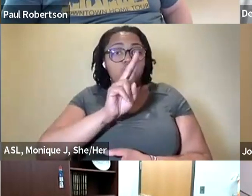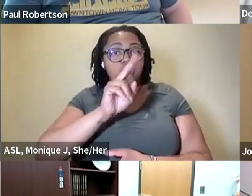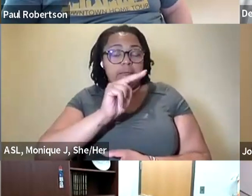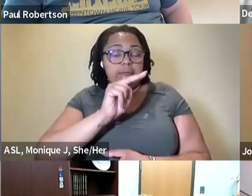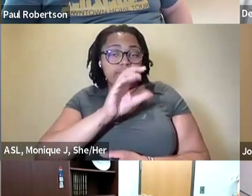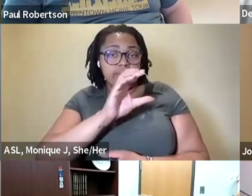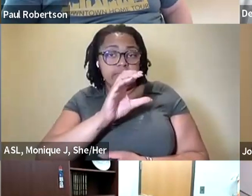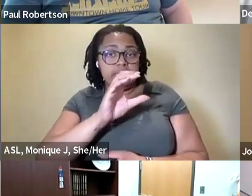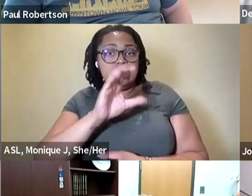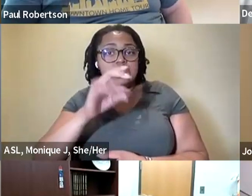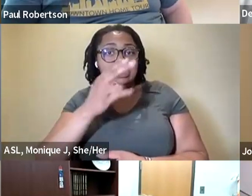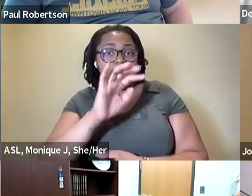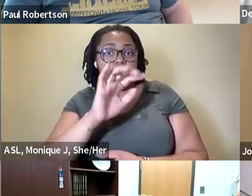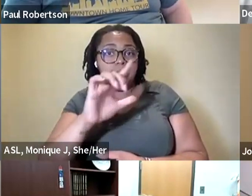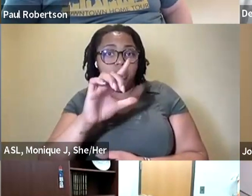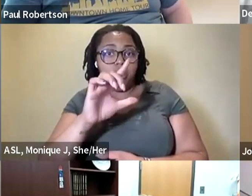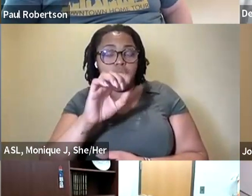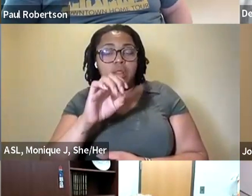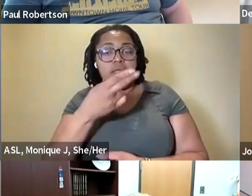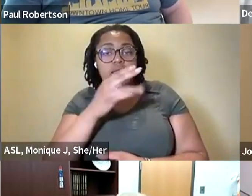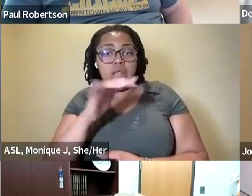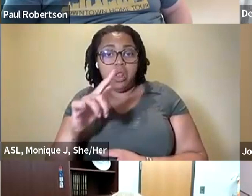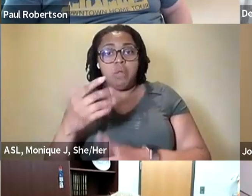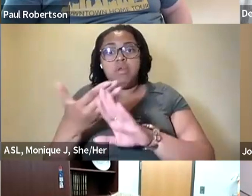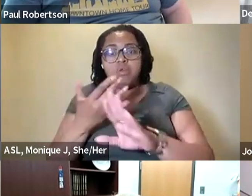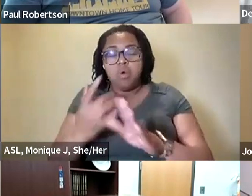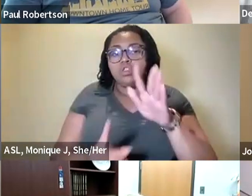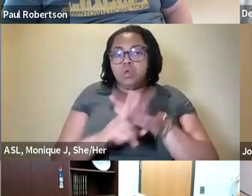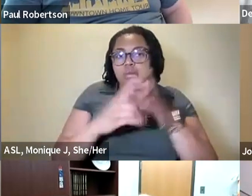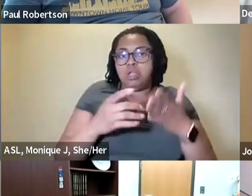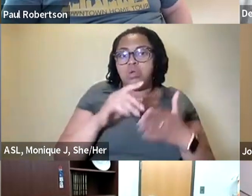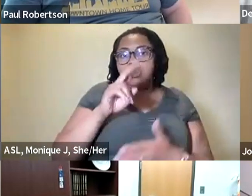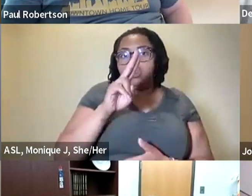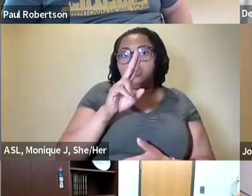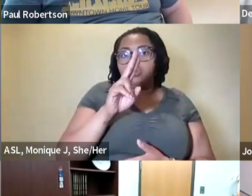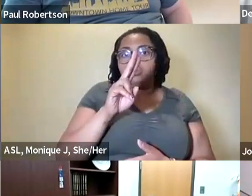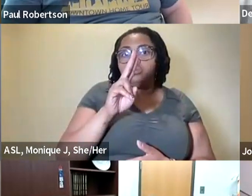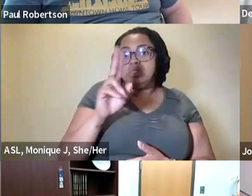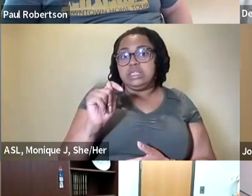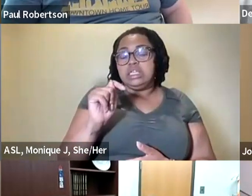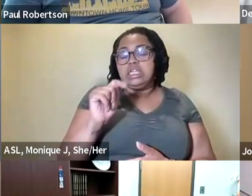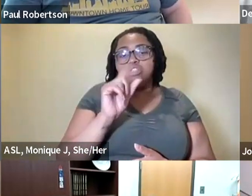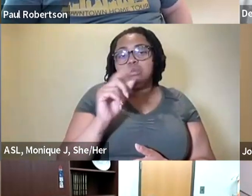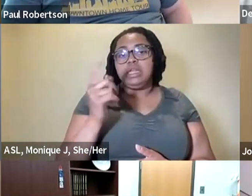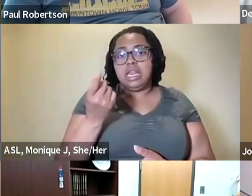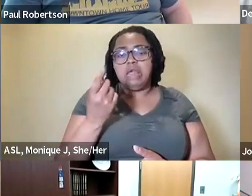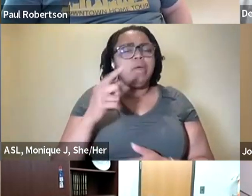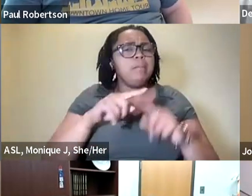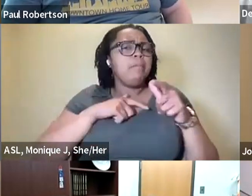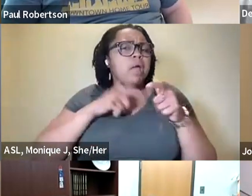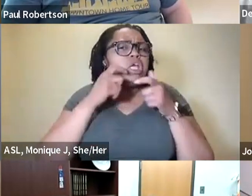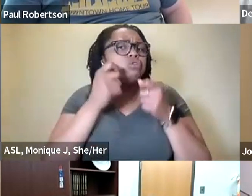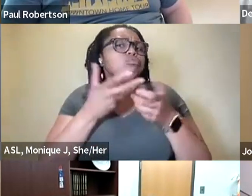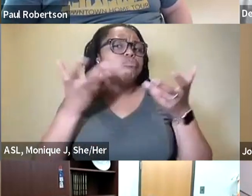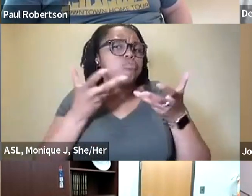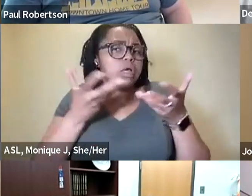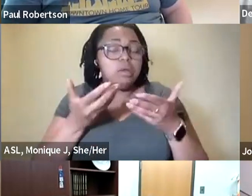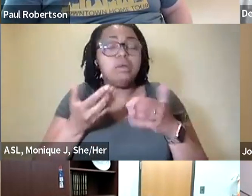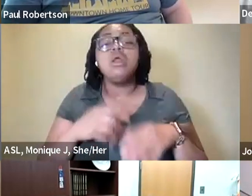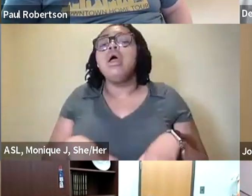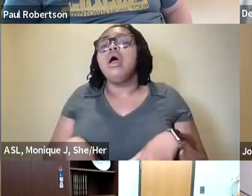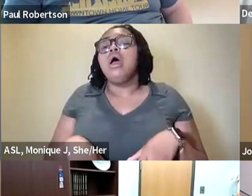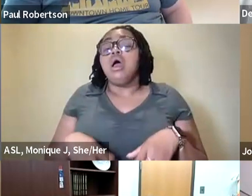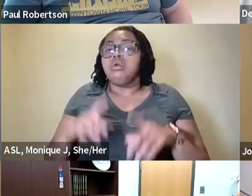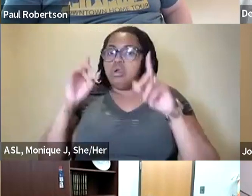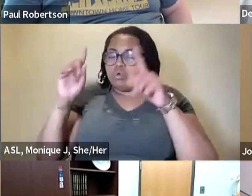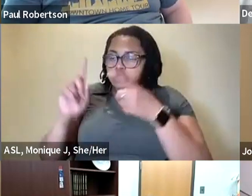UT in 2011. And one of my main interests as I've sort of come to UT and